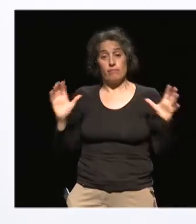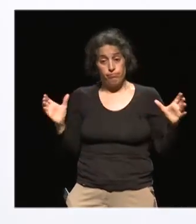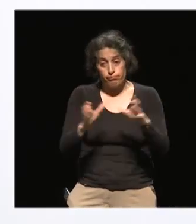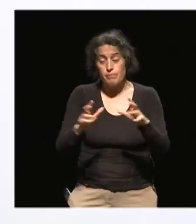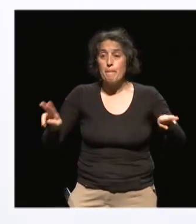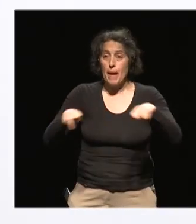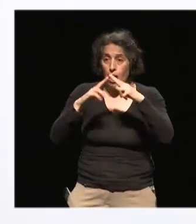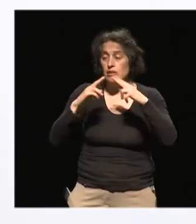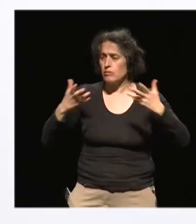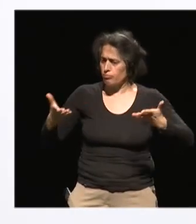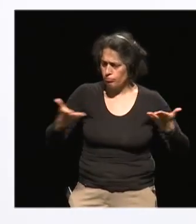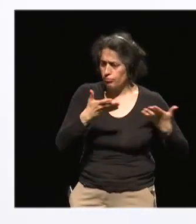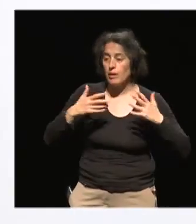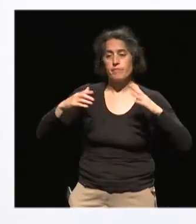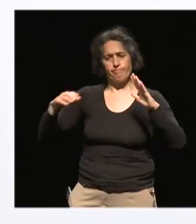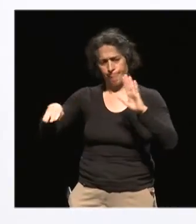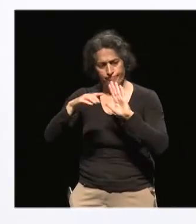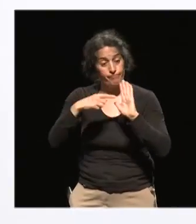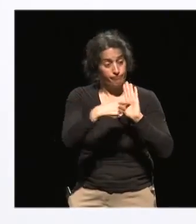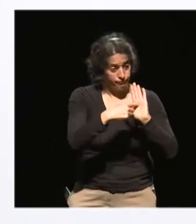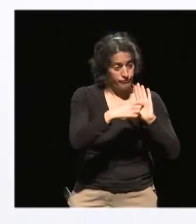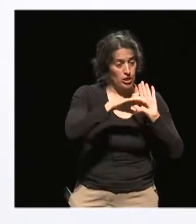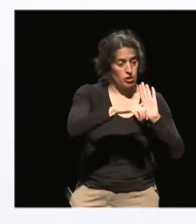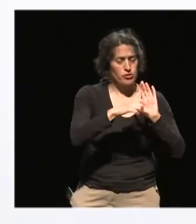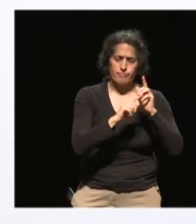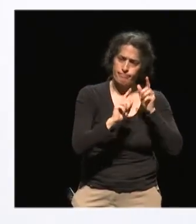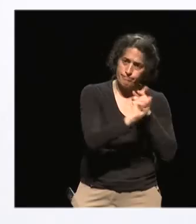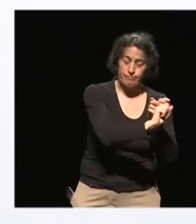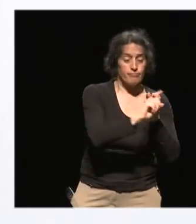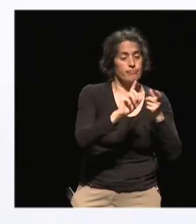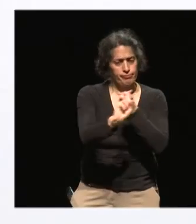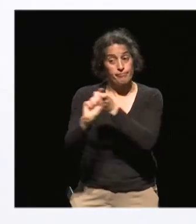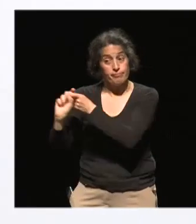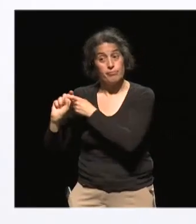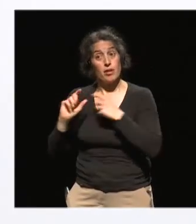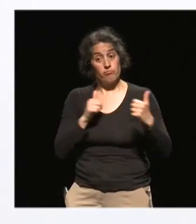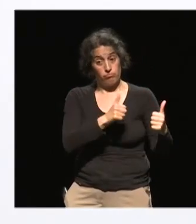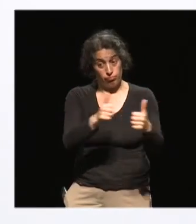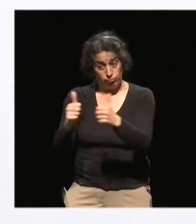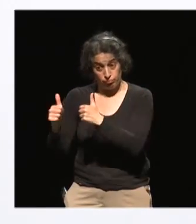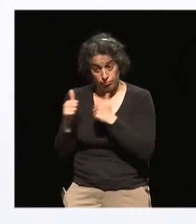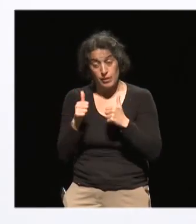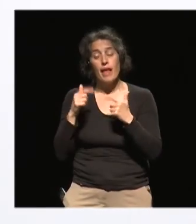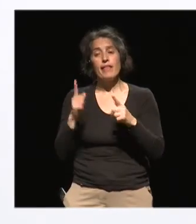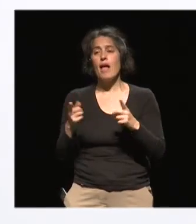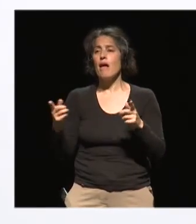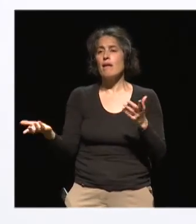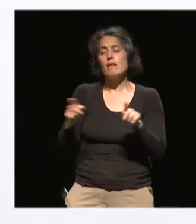getting information about them, and we will just get contribution that the sum of the